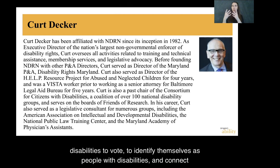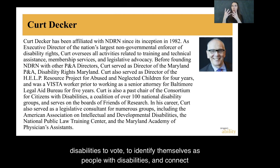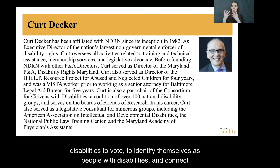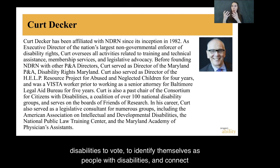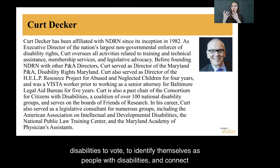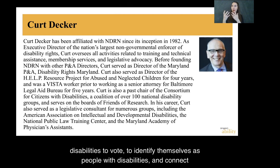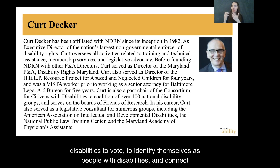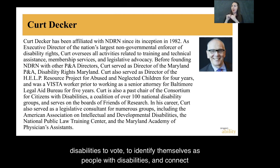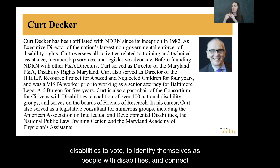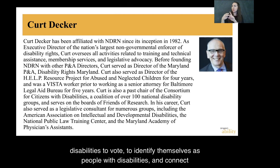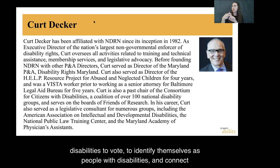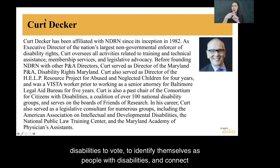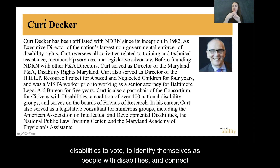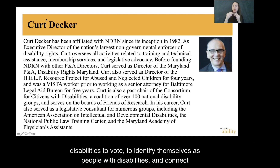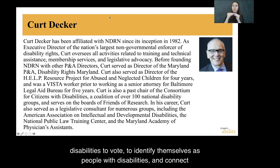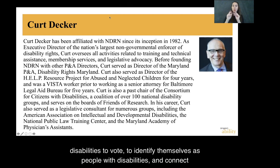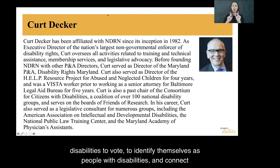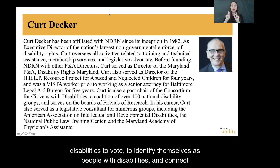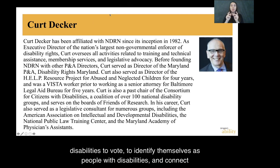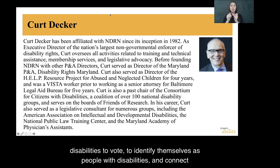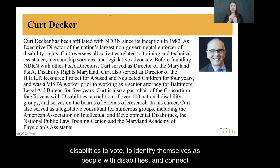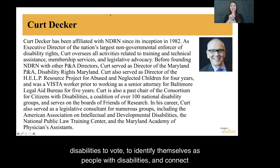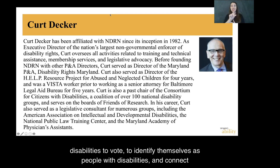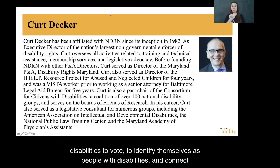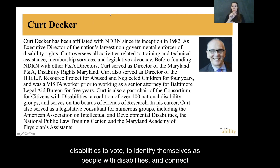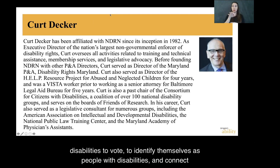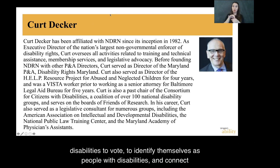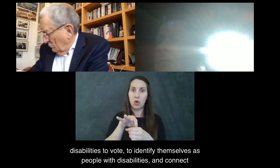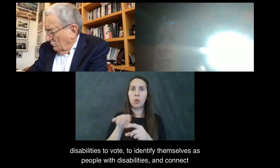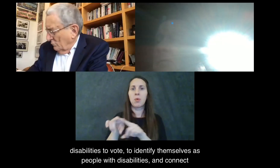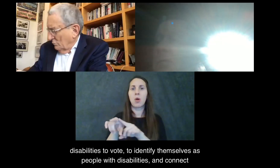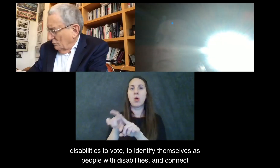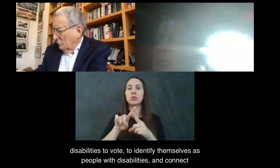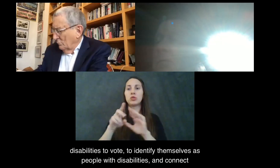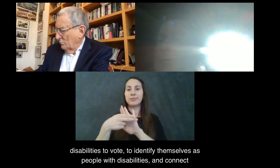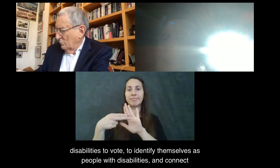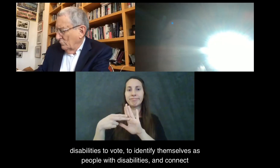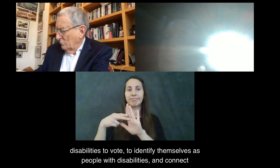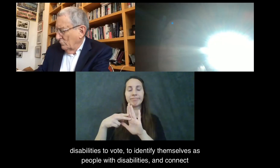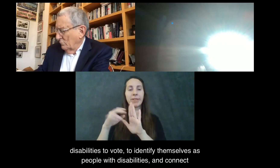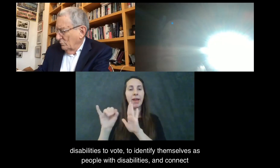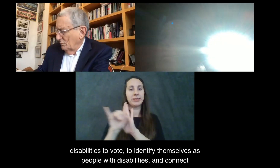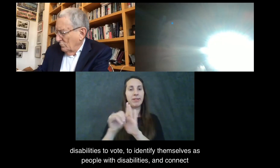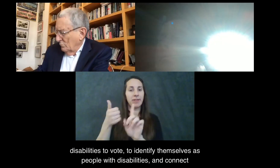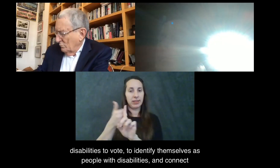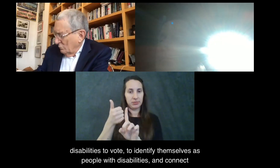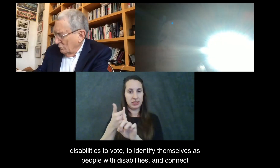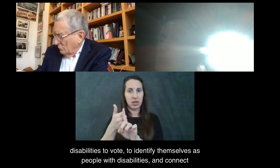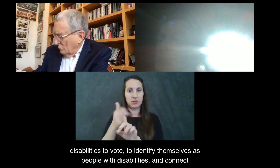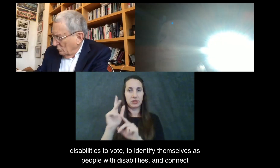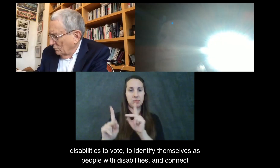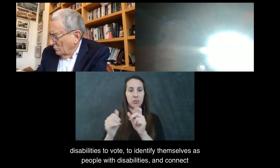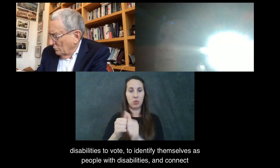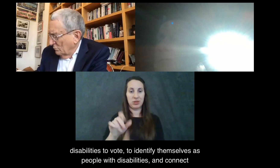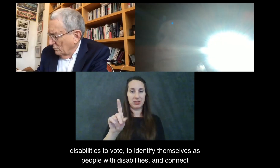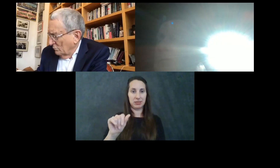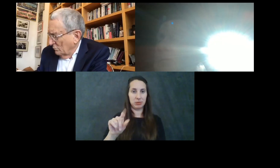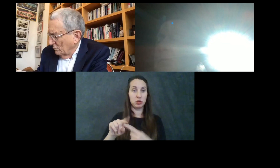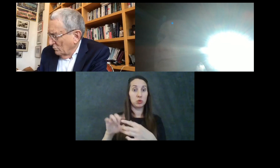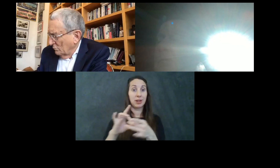vote, to identify themselves as people with disabilities, and connect the